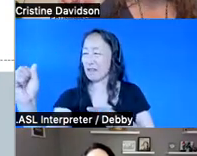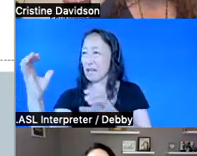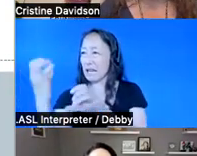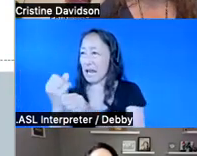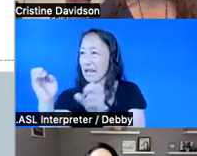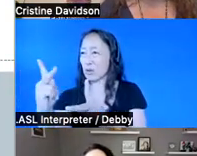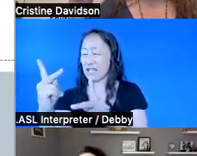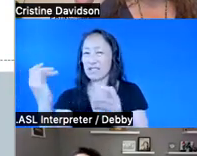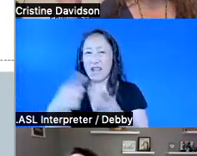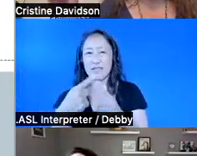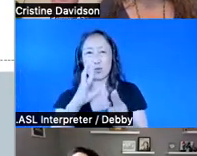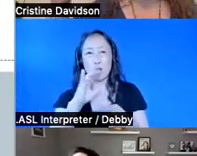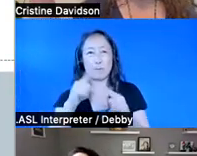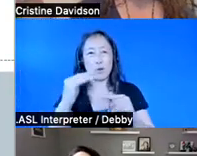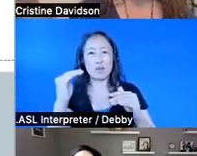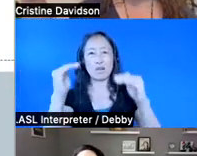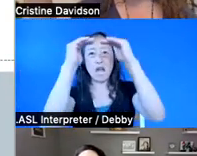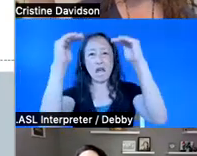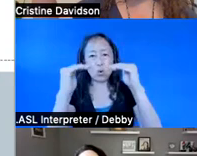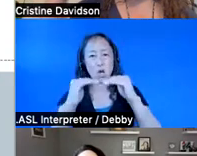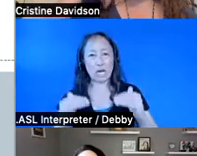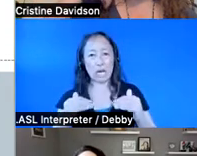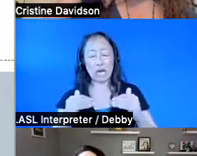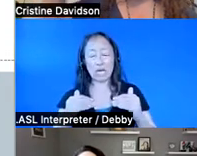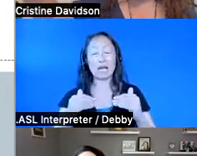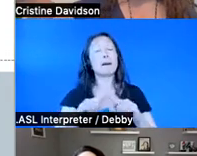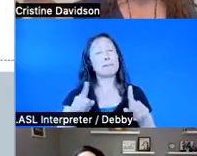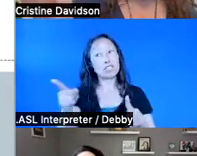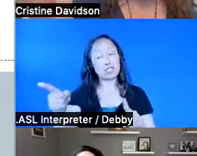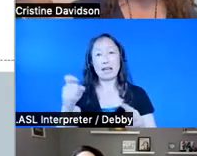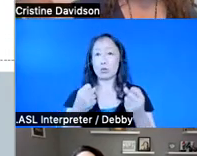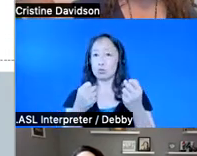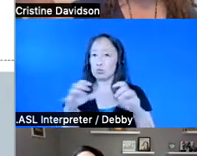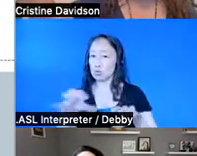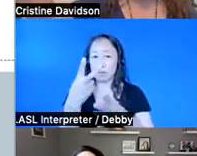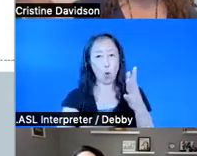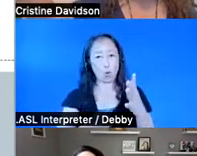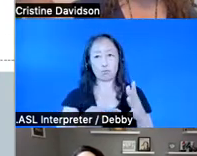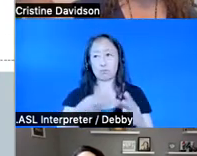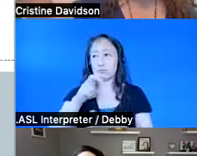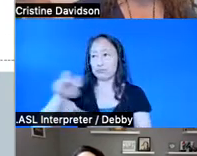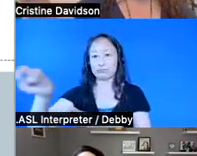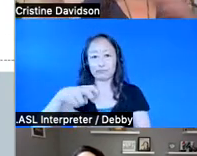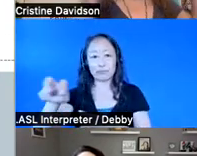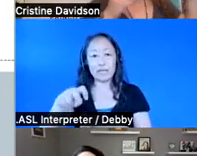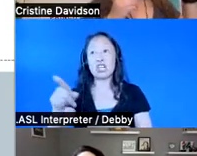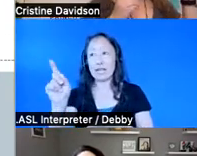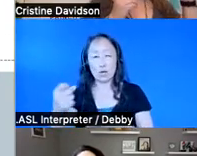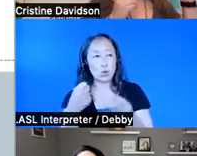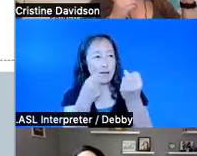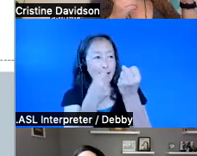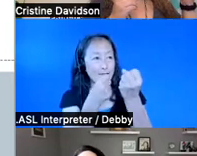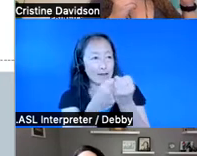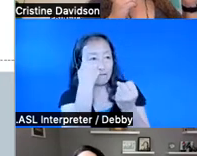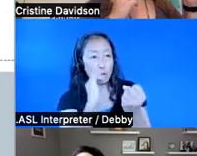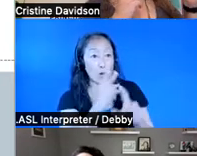advocacy, she had to do both. She had to go advocate on behalf of our people in that system, in that institution, and she had to